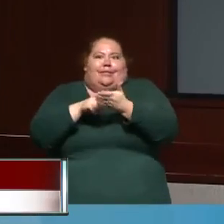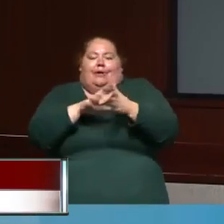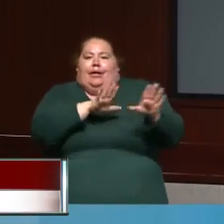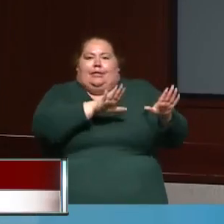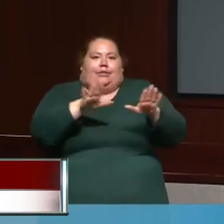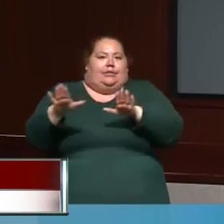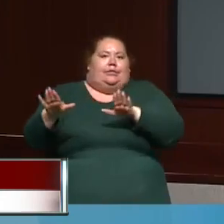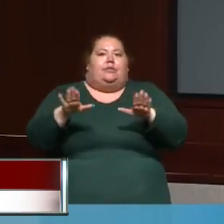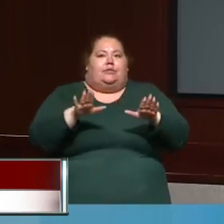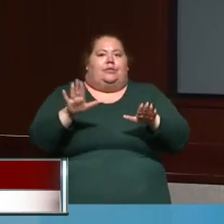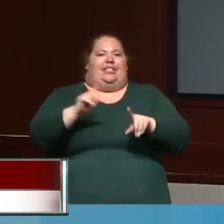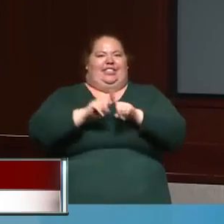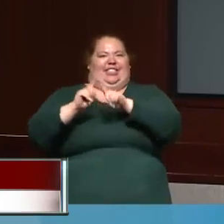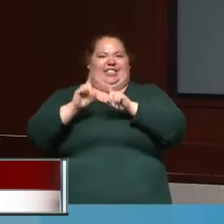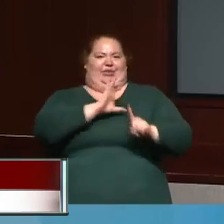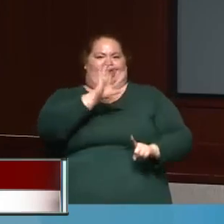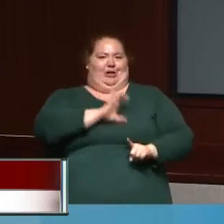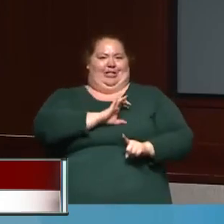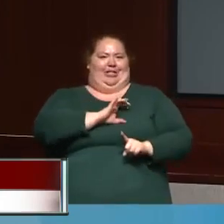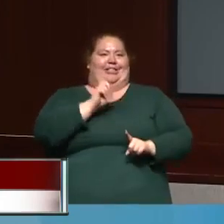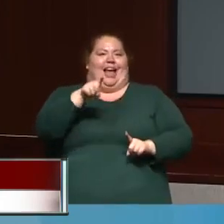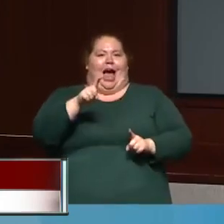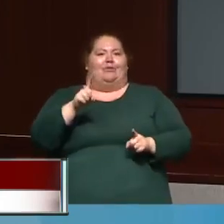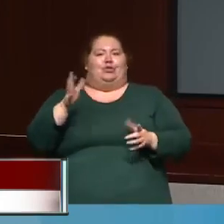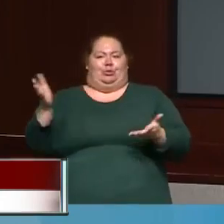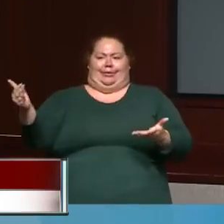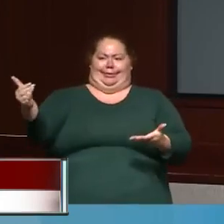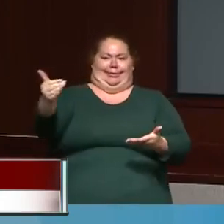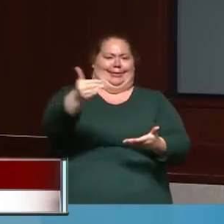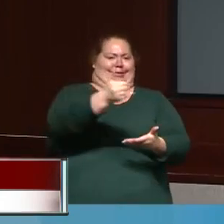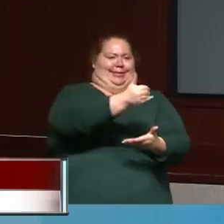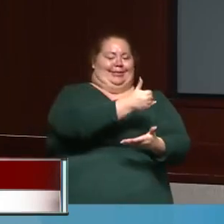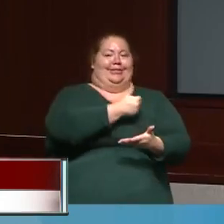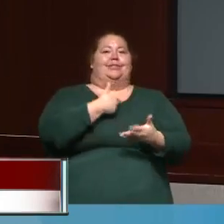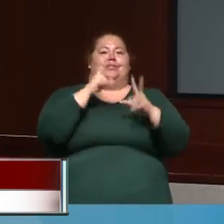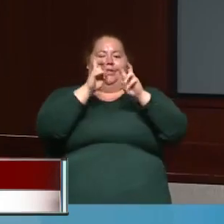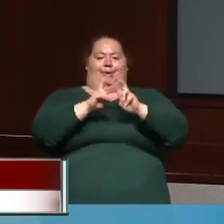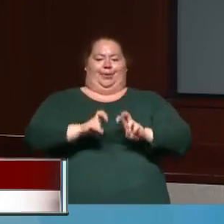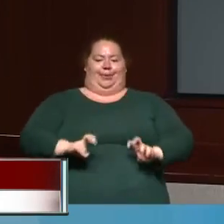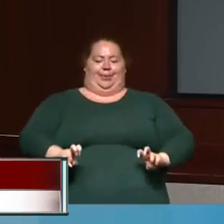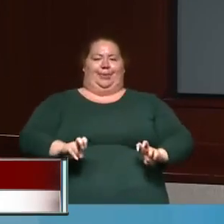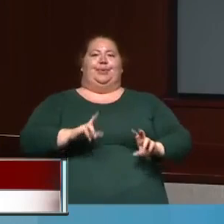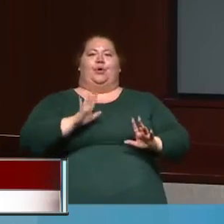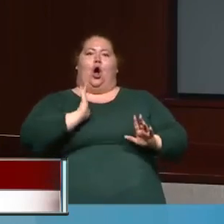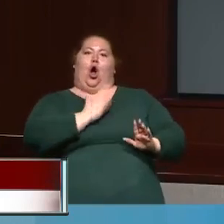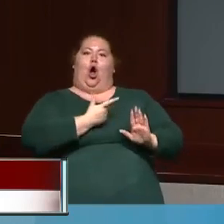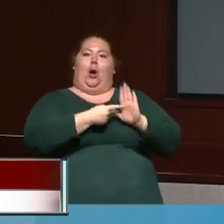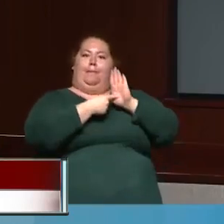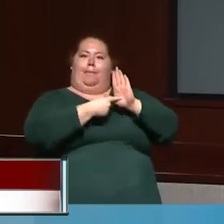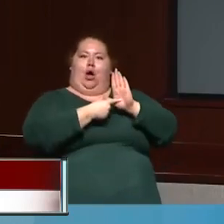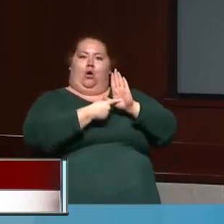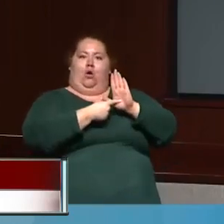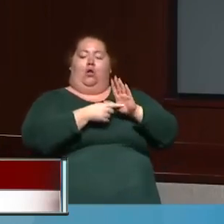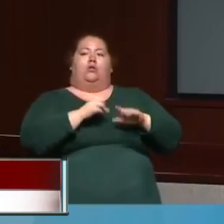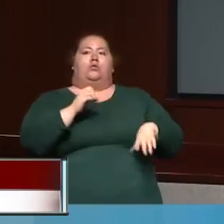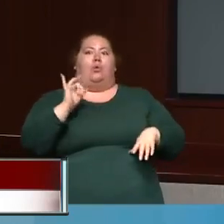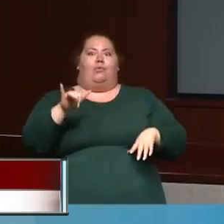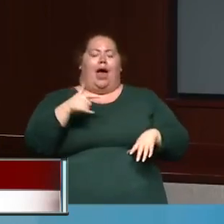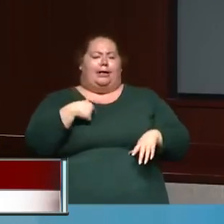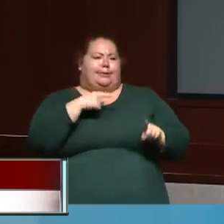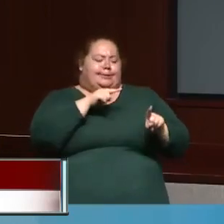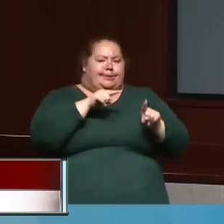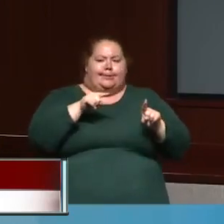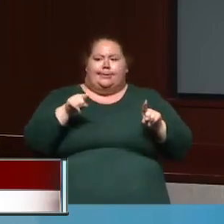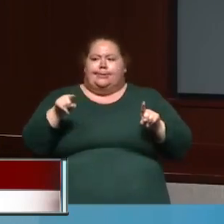identify. So all of these factors are examined in the model to say, what are the chances that in releasing this information,